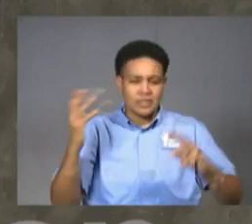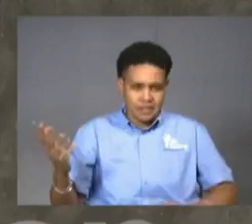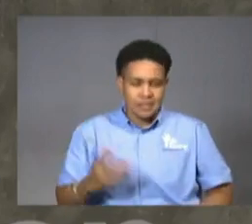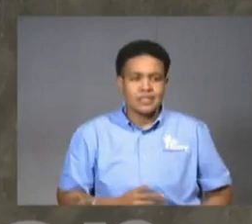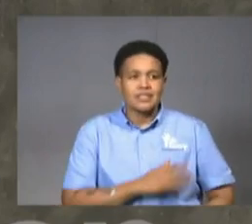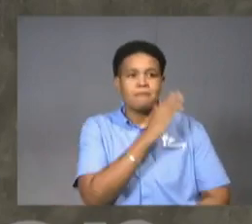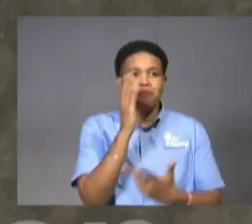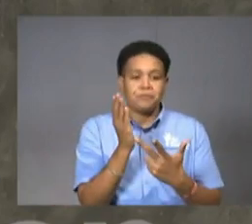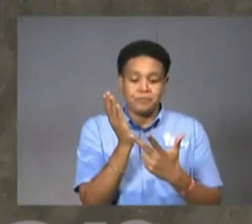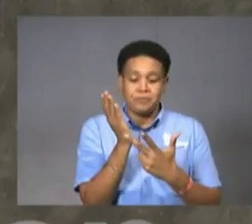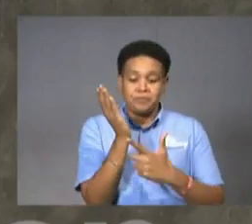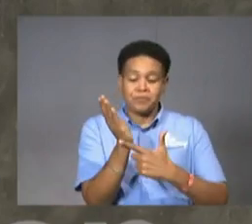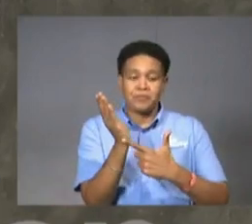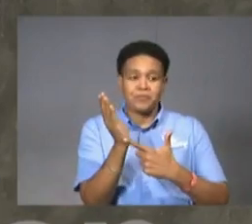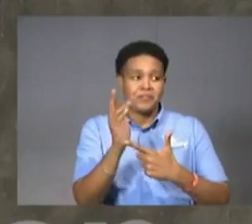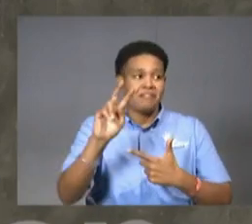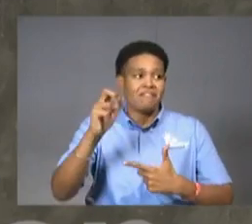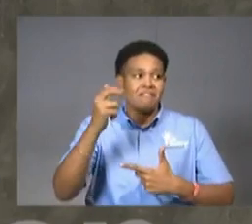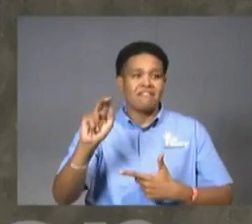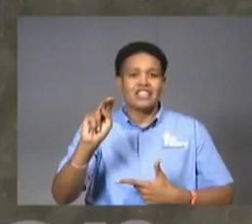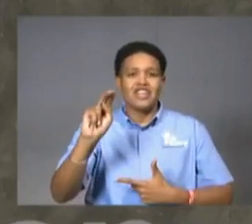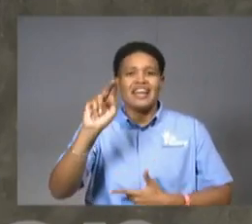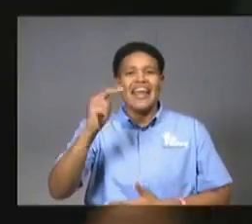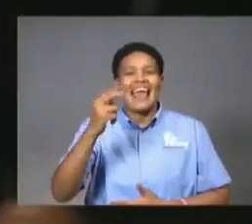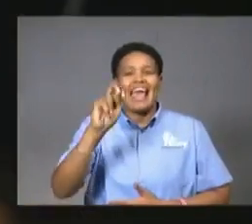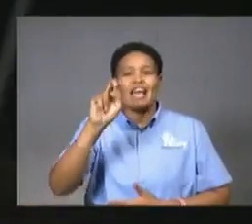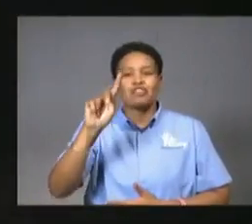and Dashan Hendricks of Television Jamaica.